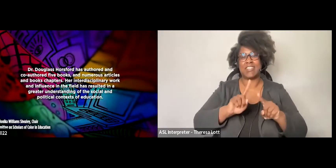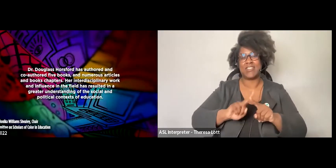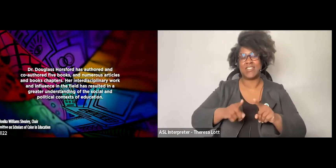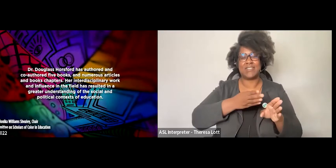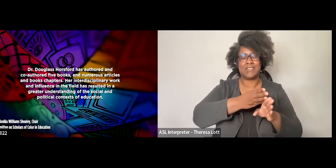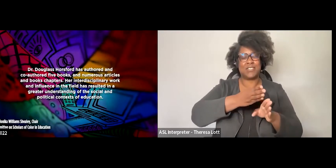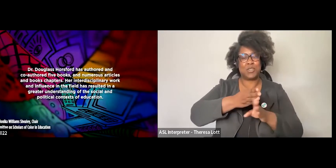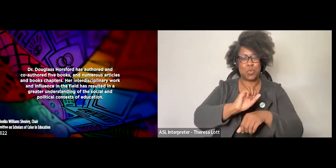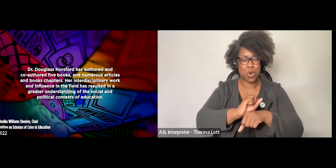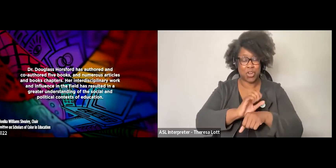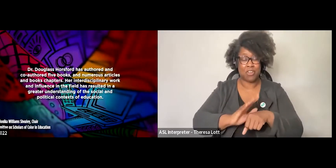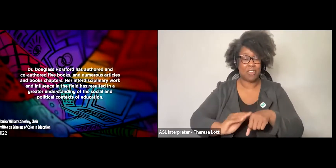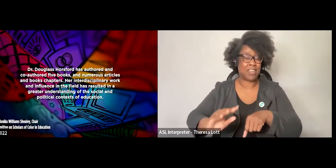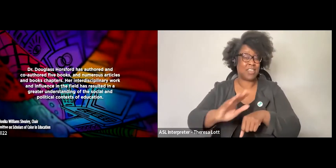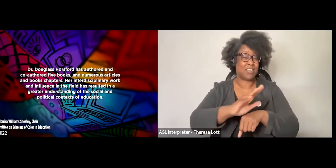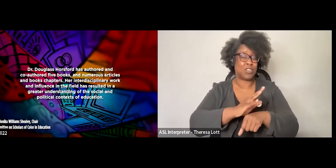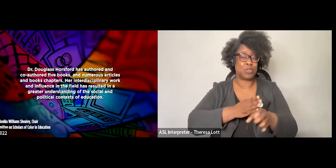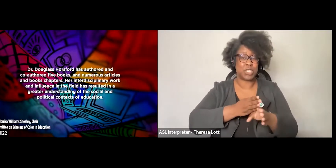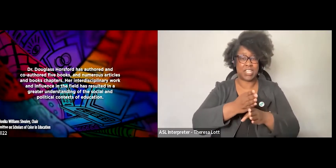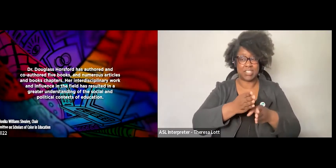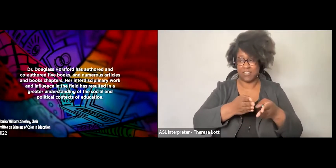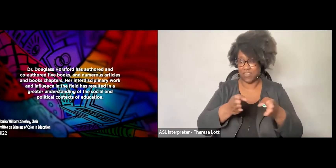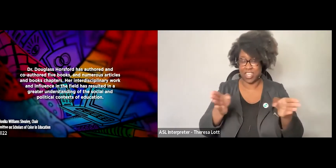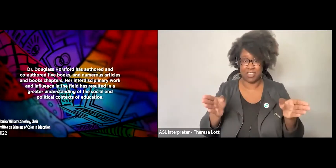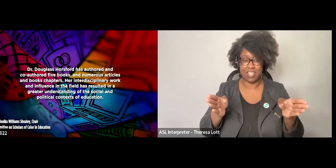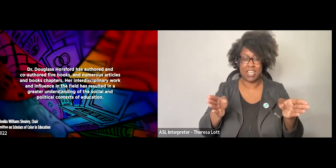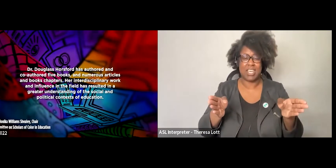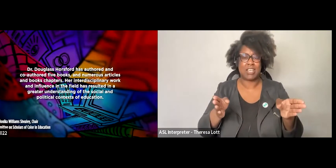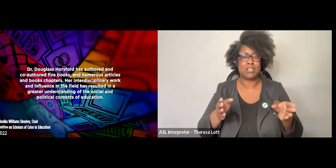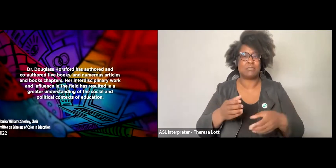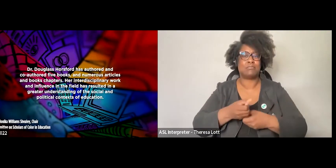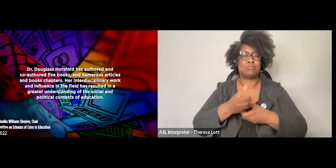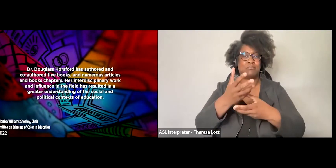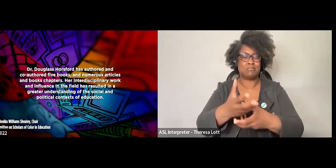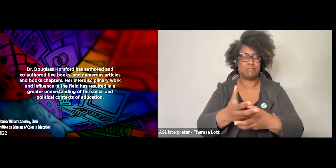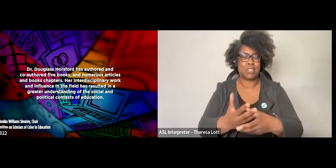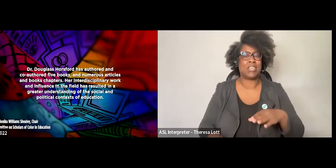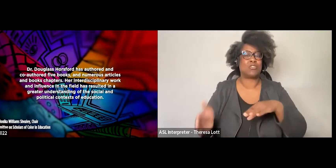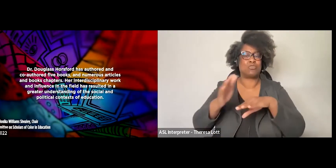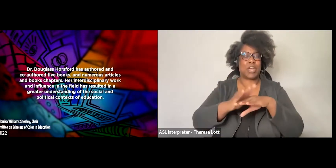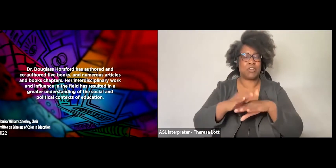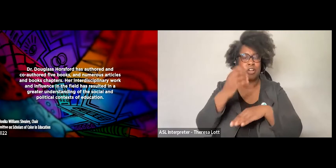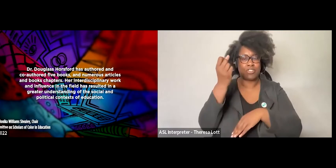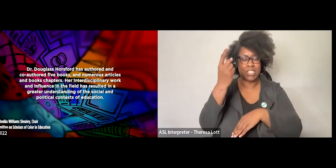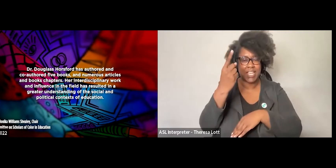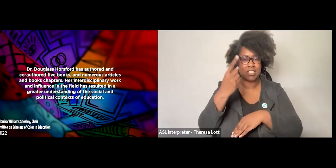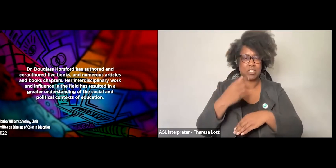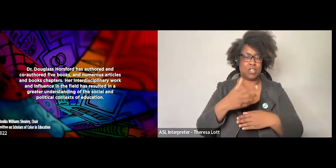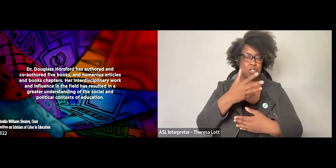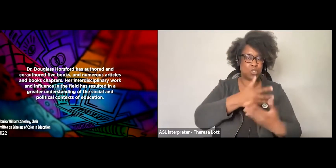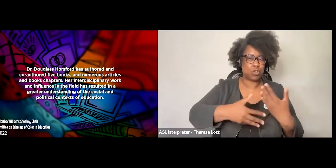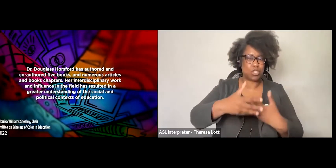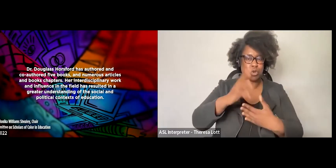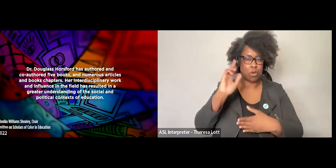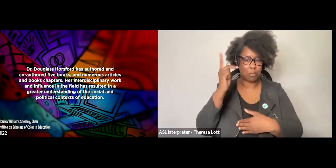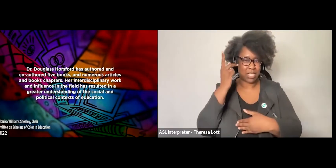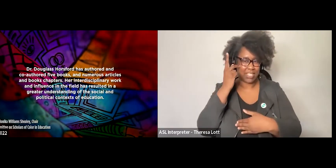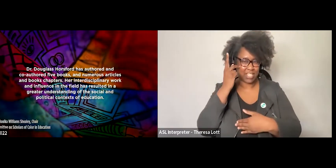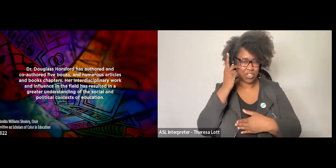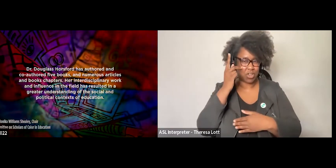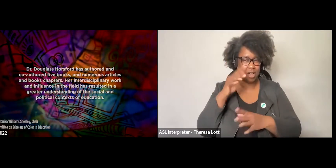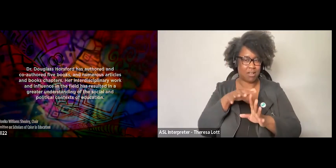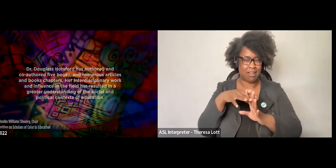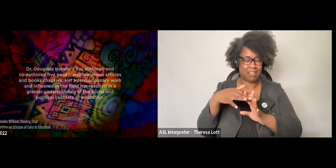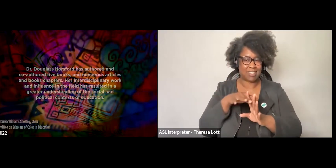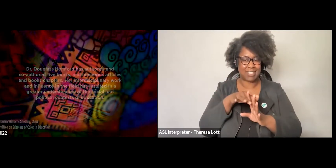influence in the field has resulted in a greater understanding of the social and political context of